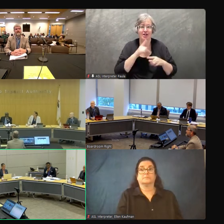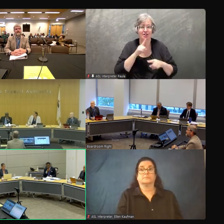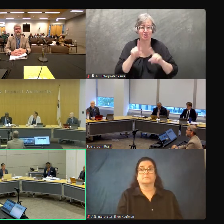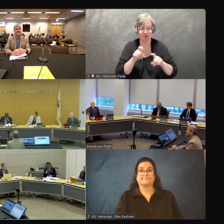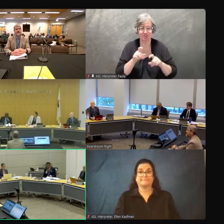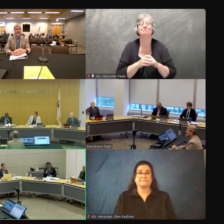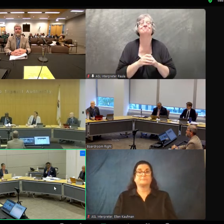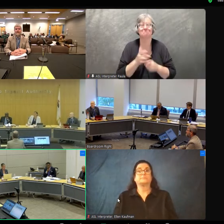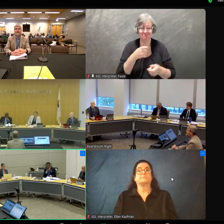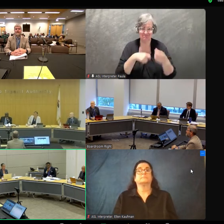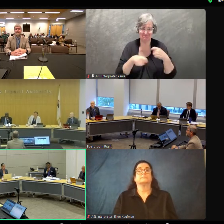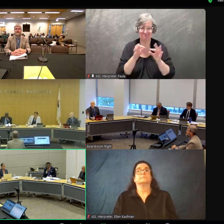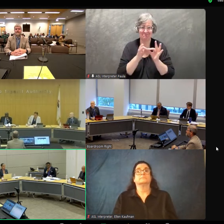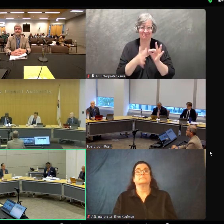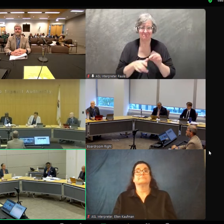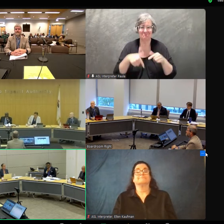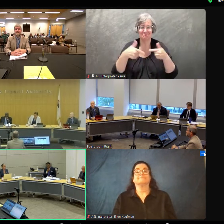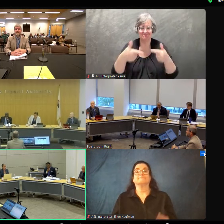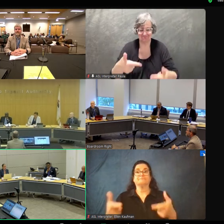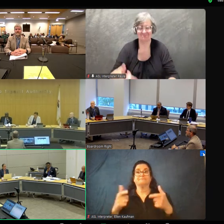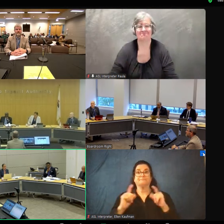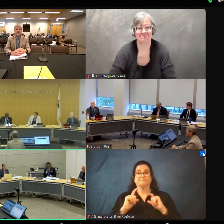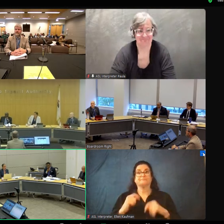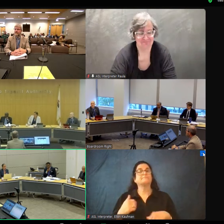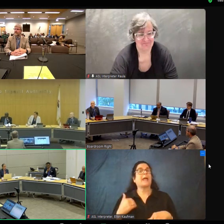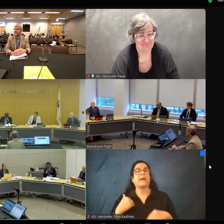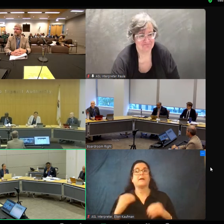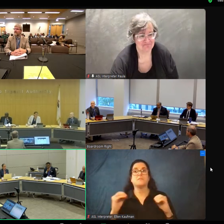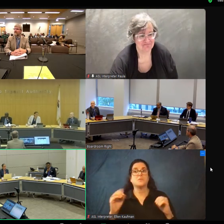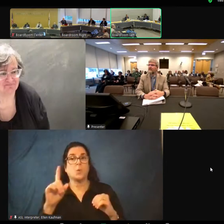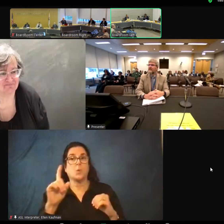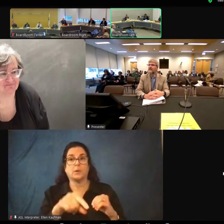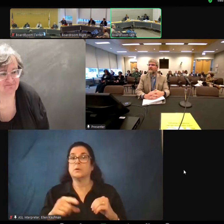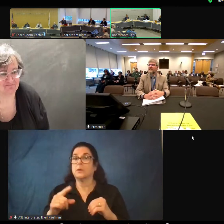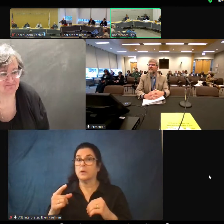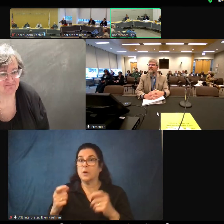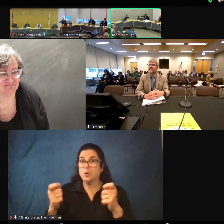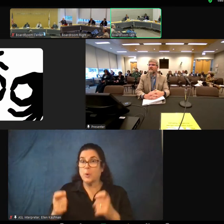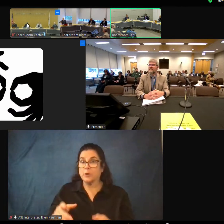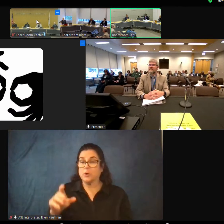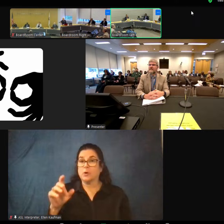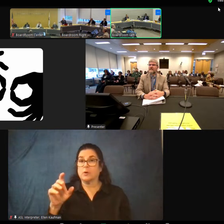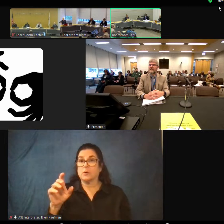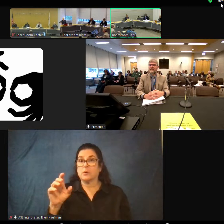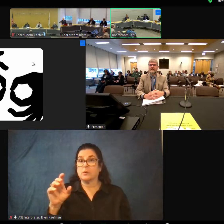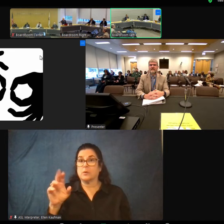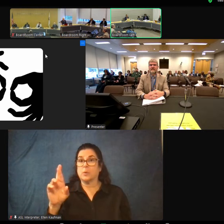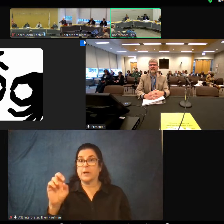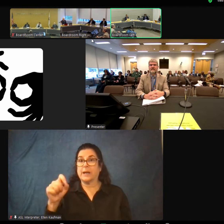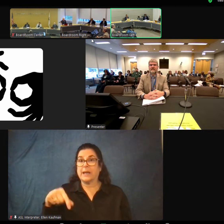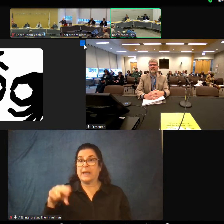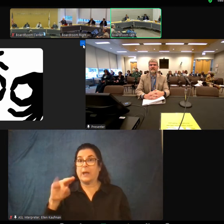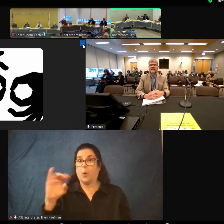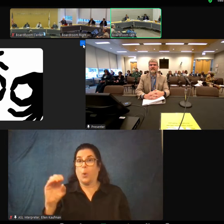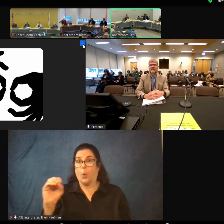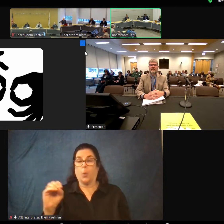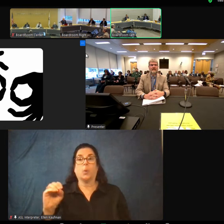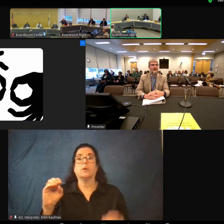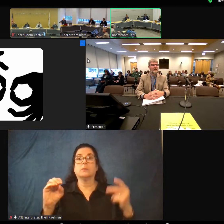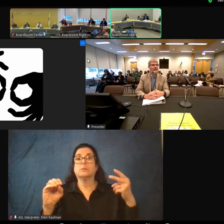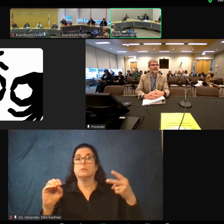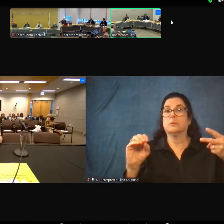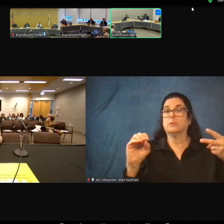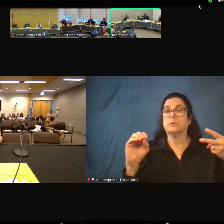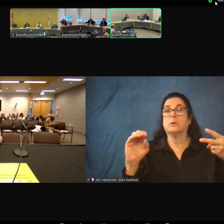No, I have no questions, Phil. Thank you. Director Raquel? No questions. Director Ortiz? No questions. Chairman Barclay? No